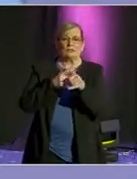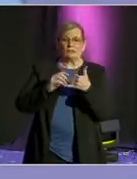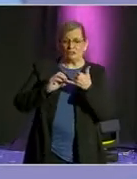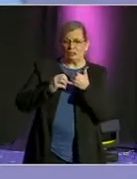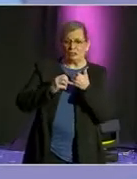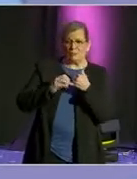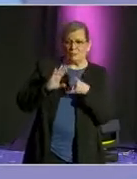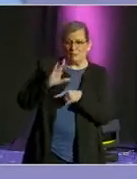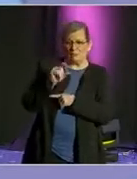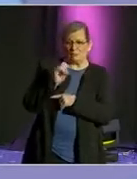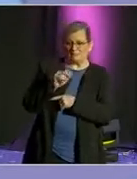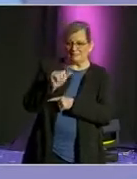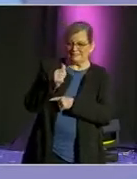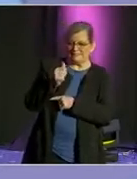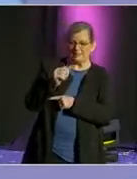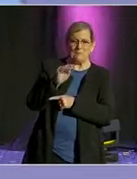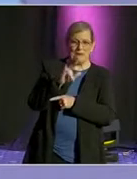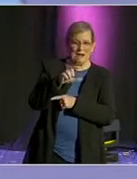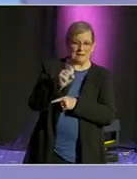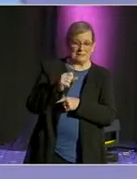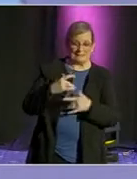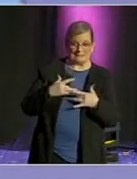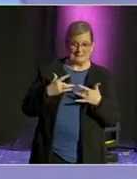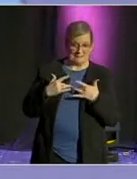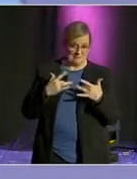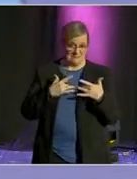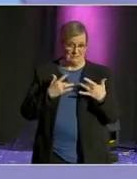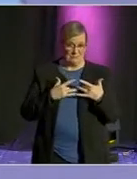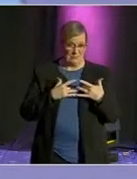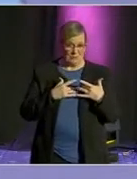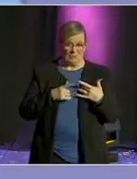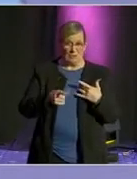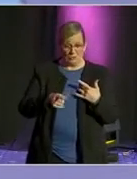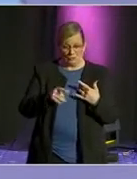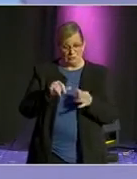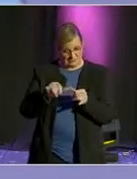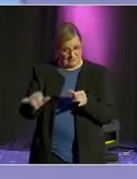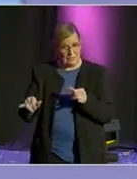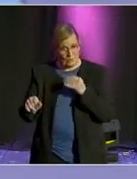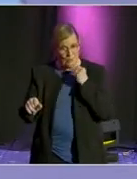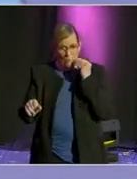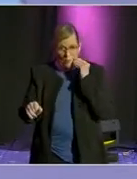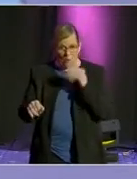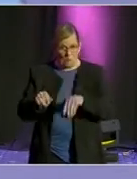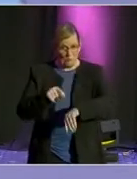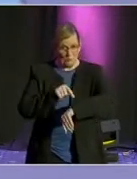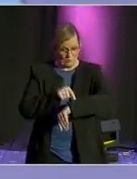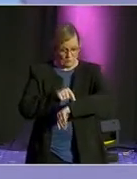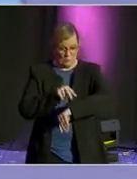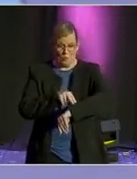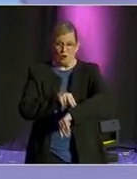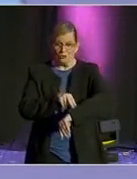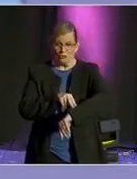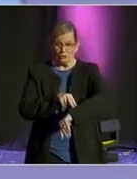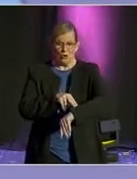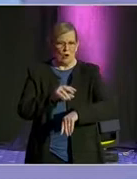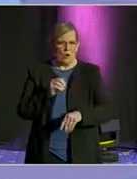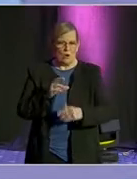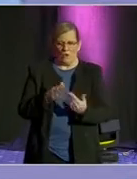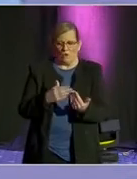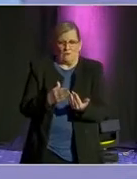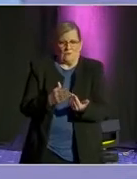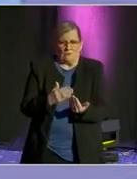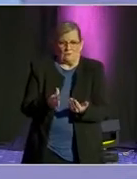for those of you who have not been able to get an entry in the past years, this is your year. Take a look at what's to come.